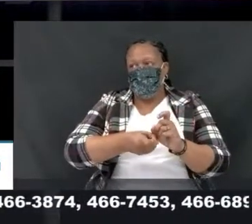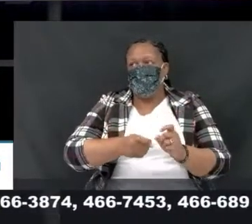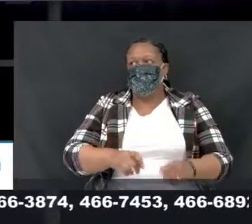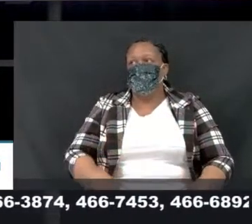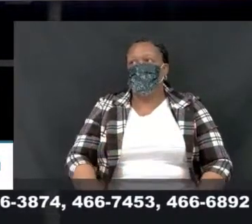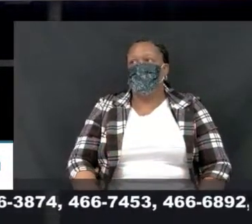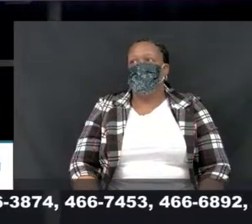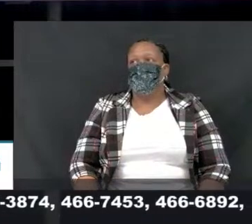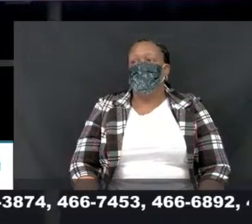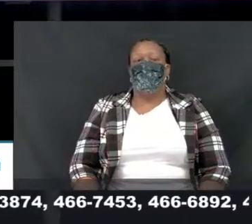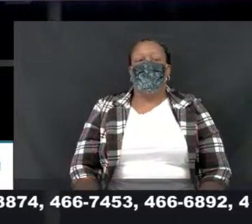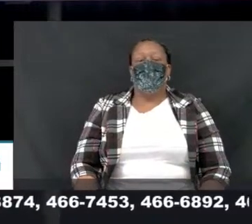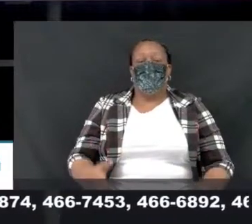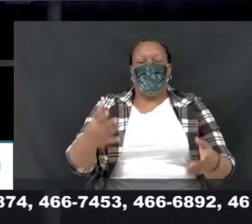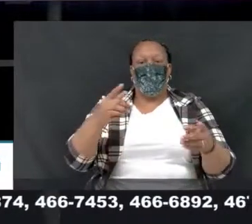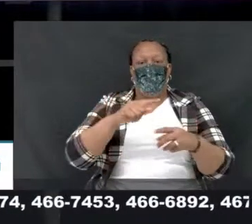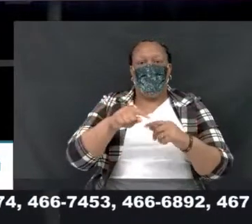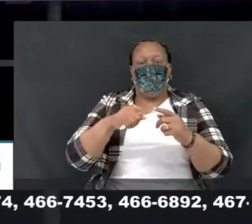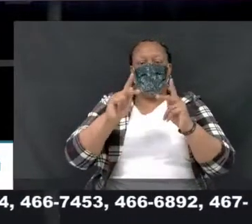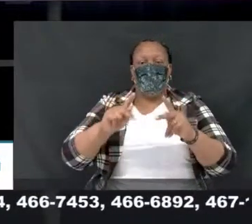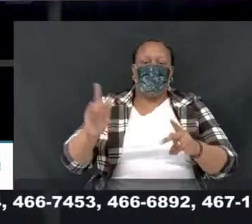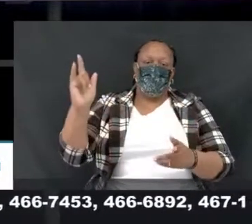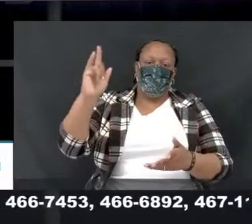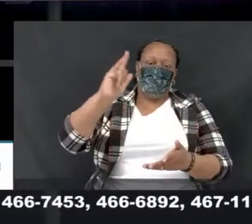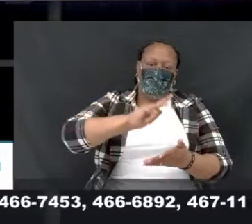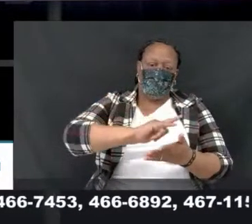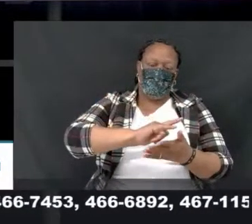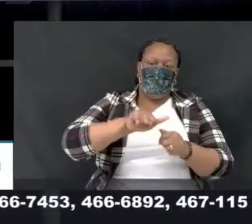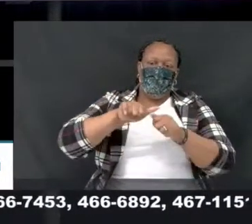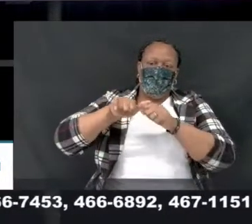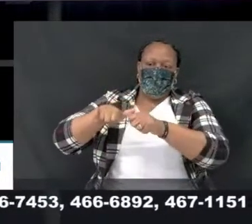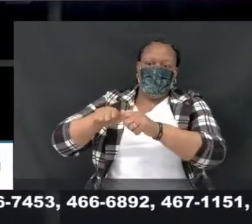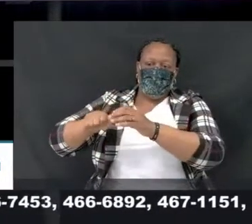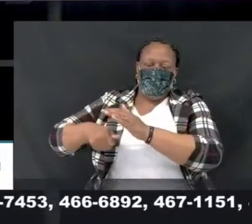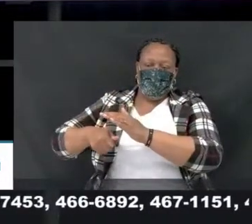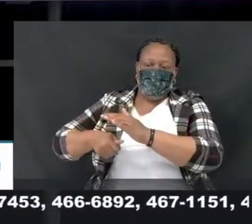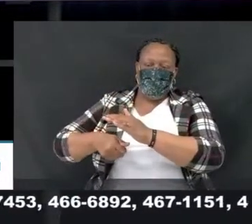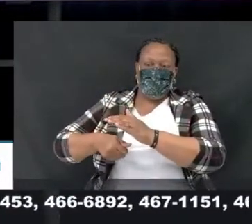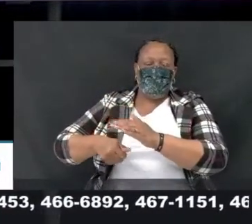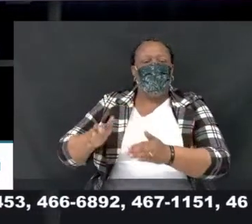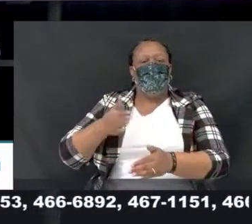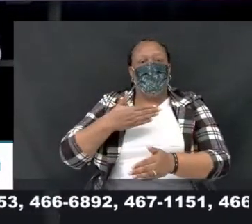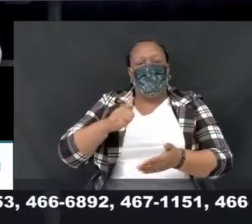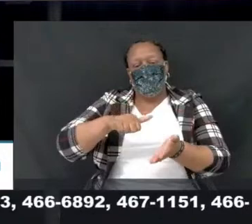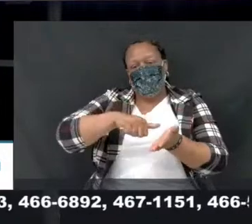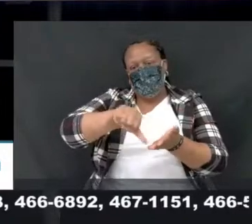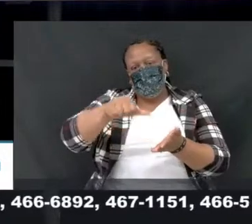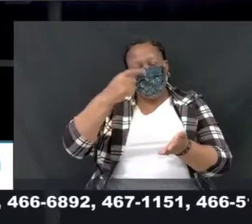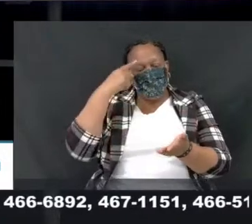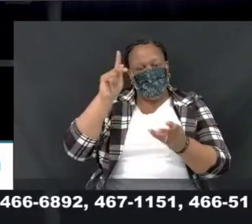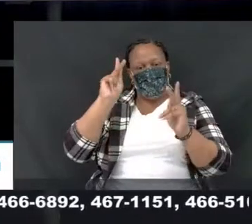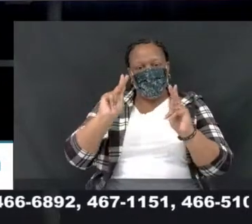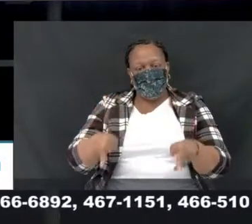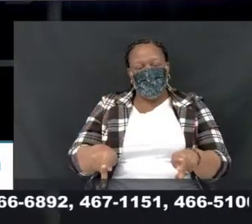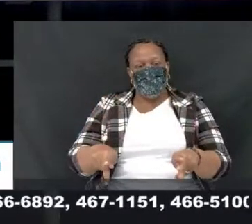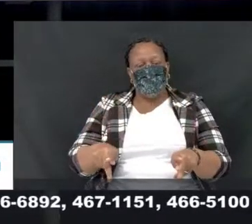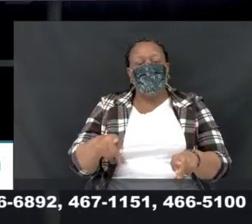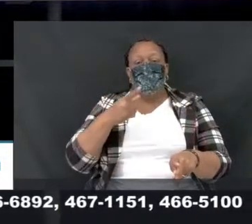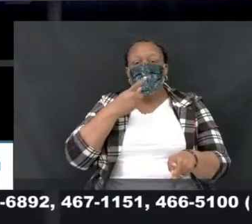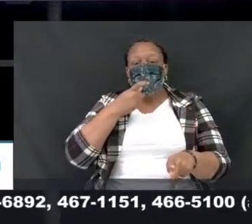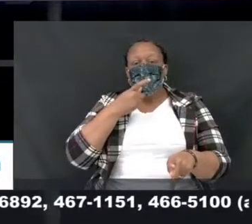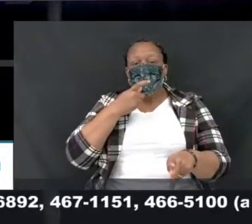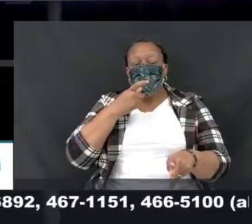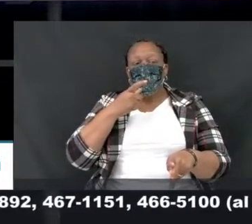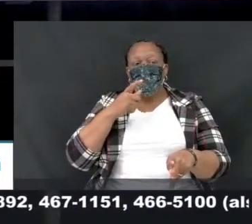having to pay for security while they're at home. That's inbound travelers into St. Kitts and Nevis. So